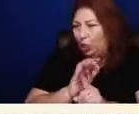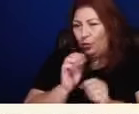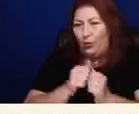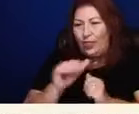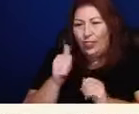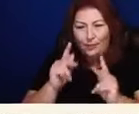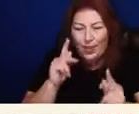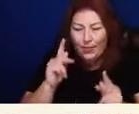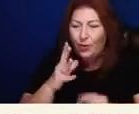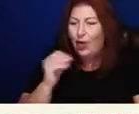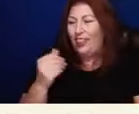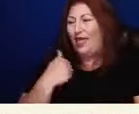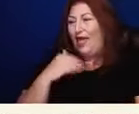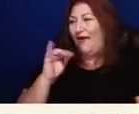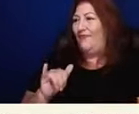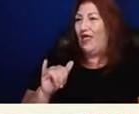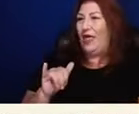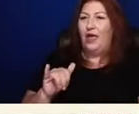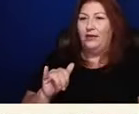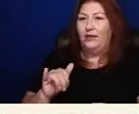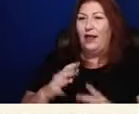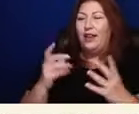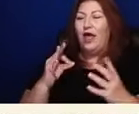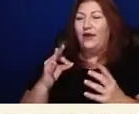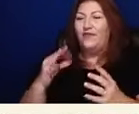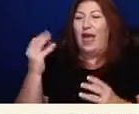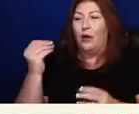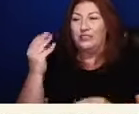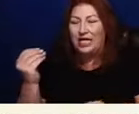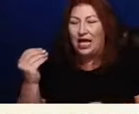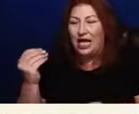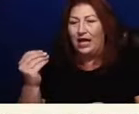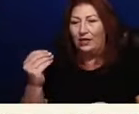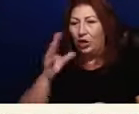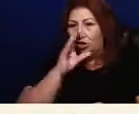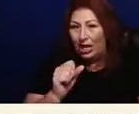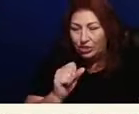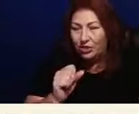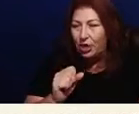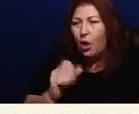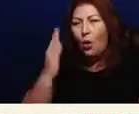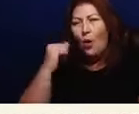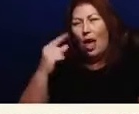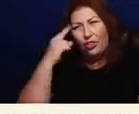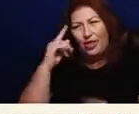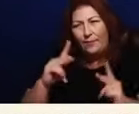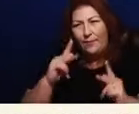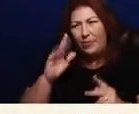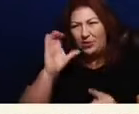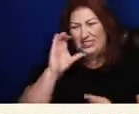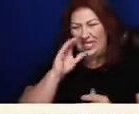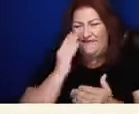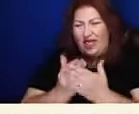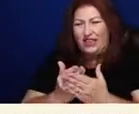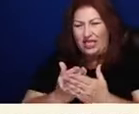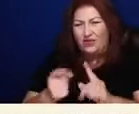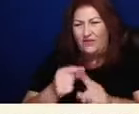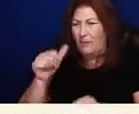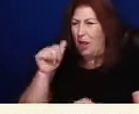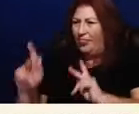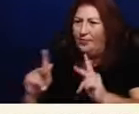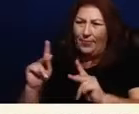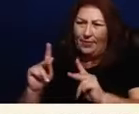that broad outside attraction. Well, why do you think people seek validation from like other